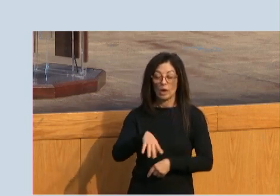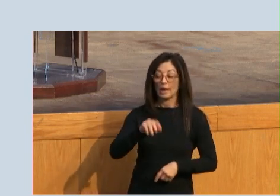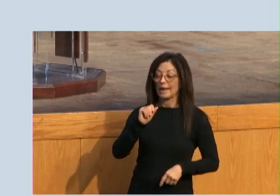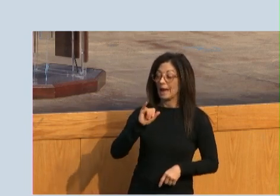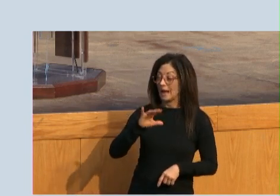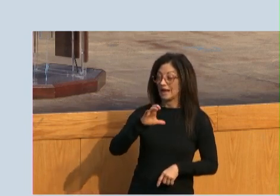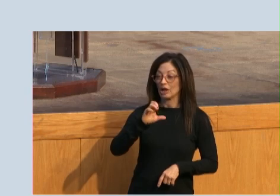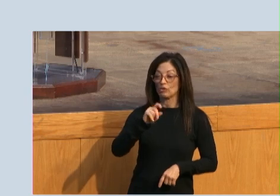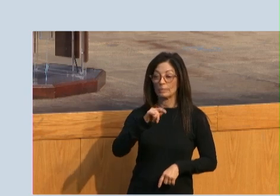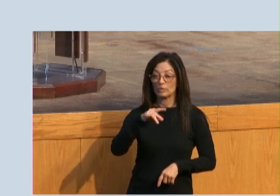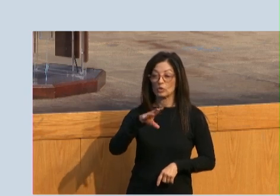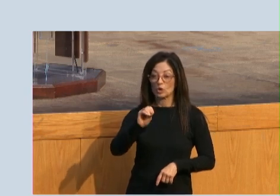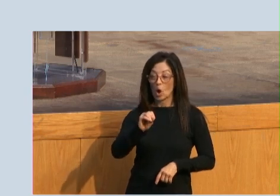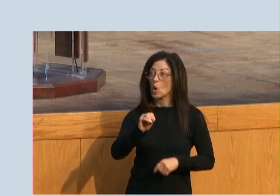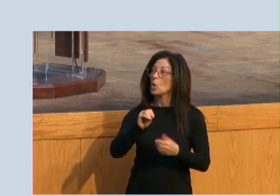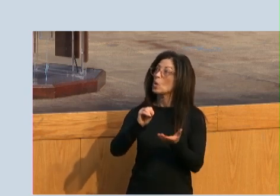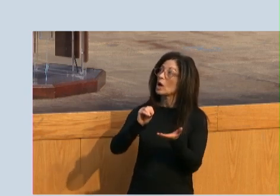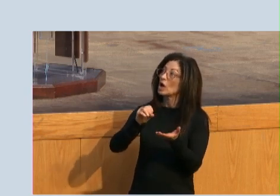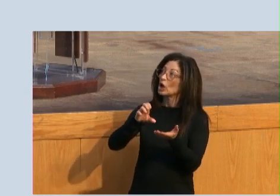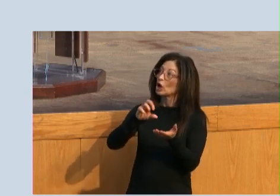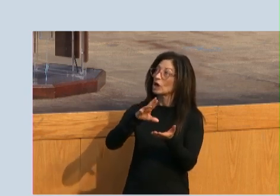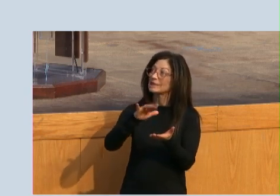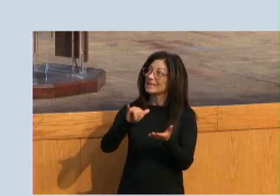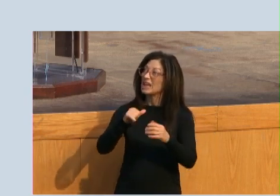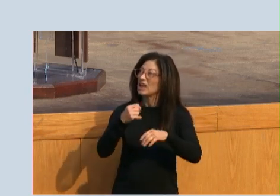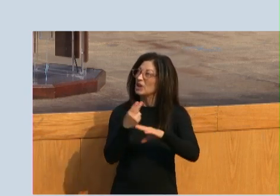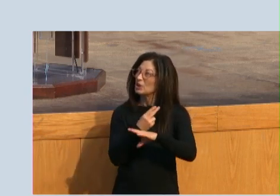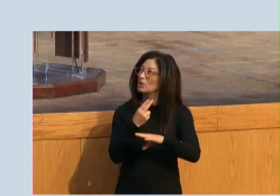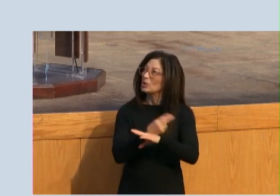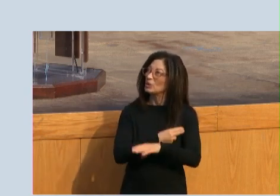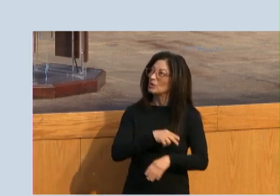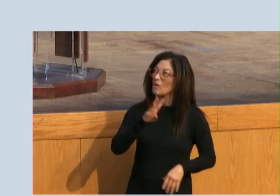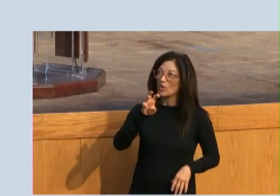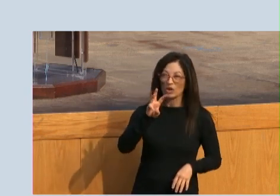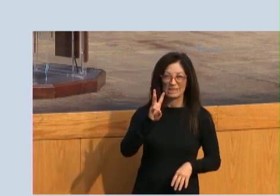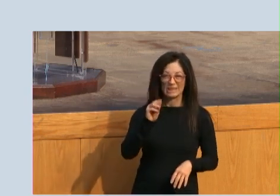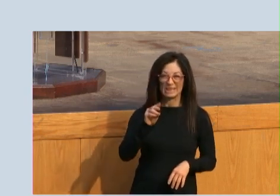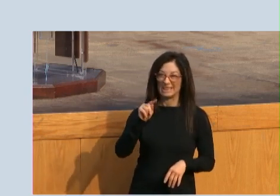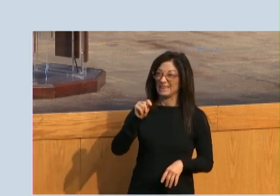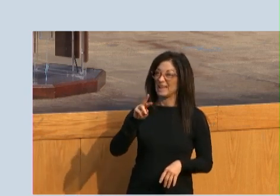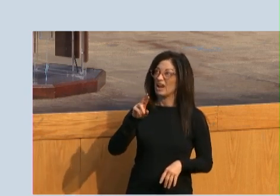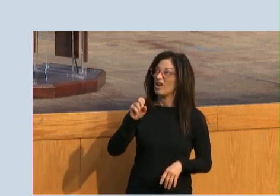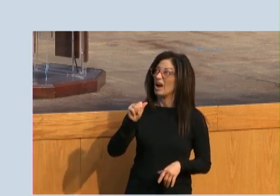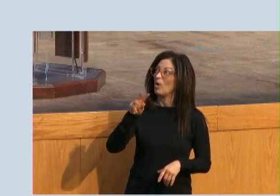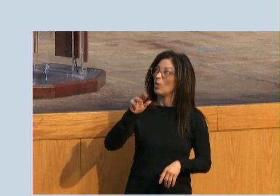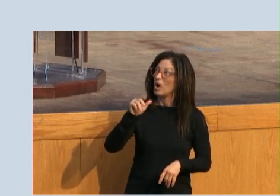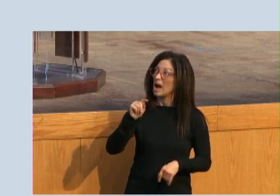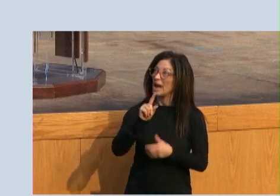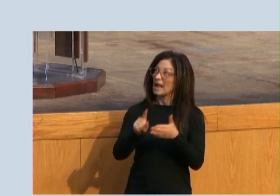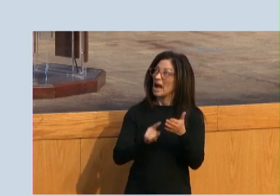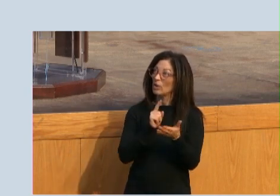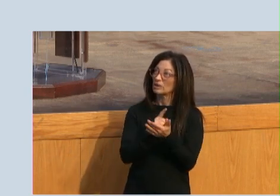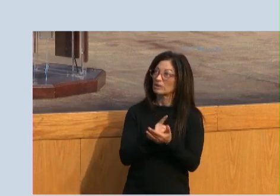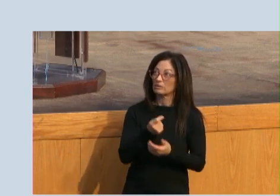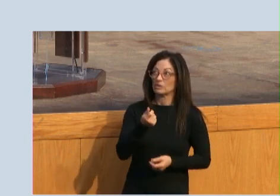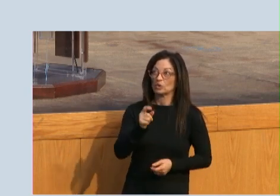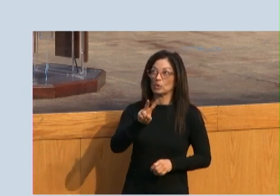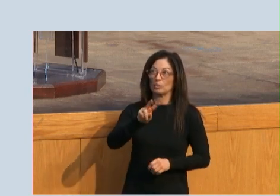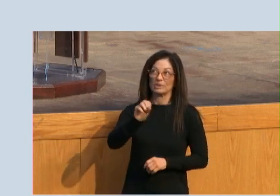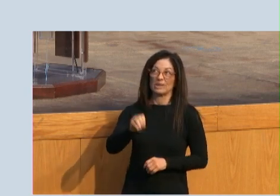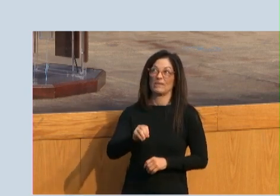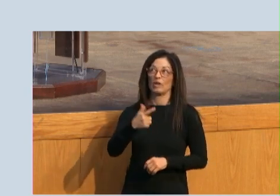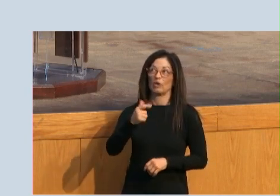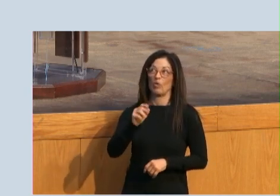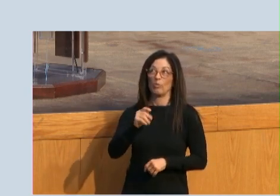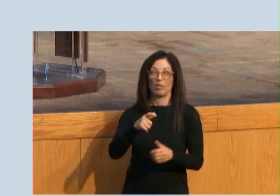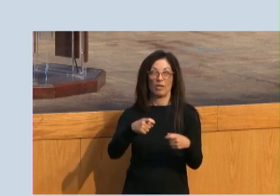used 460 terawatt hours, which was just under 2% of global electricity demand. If you had a really great